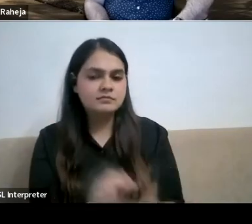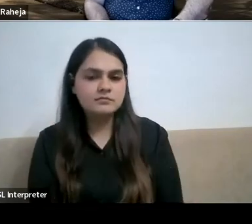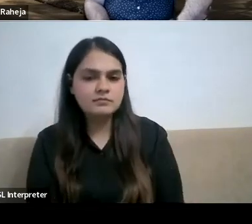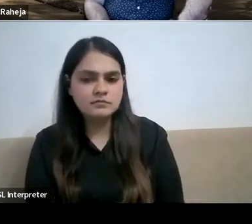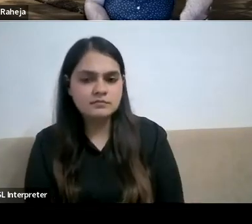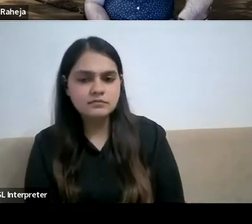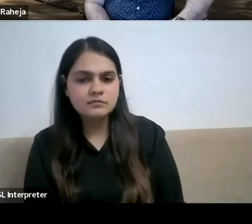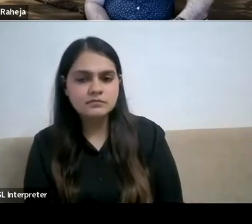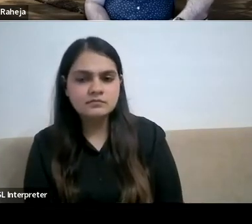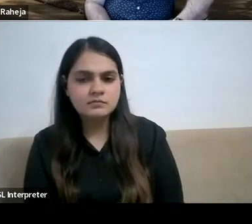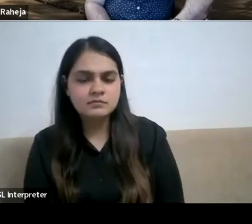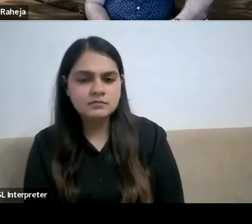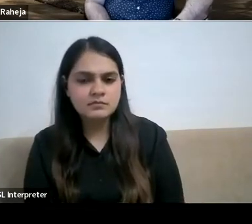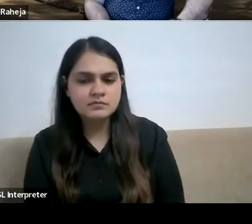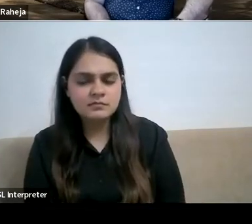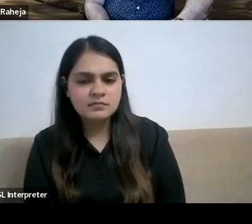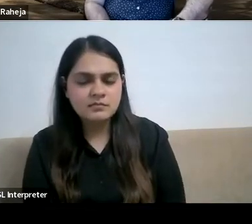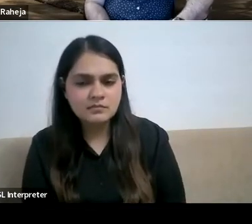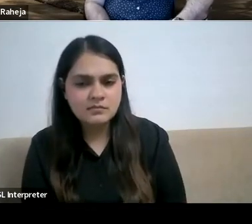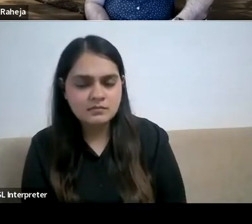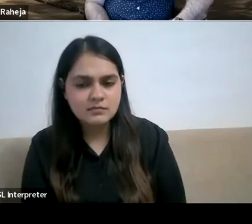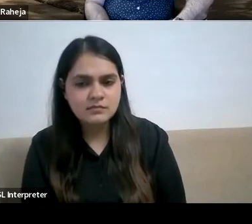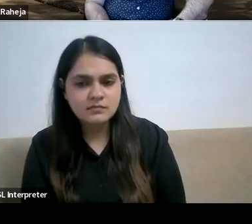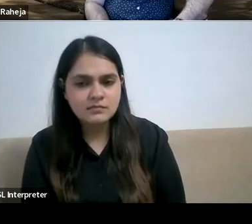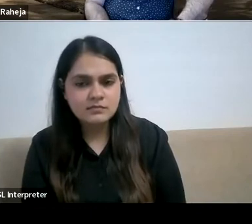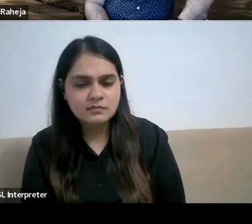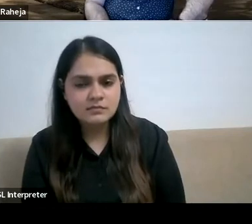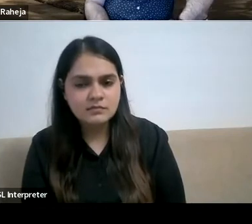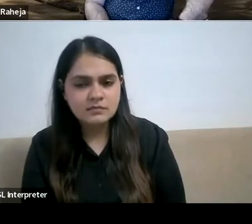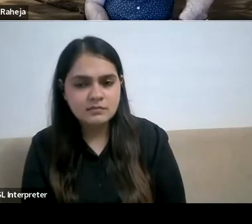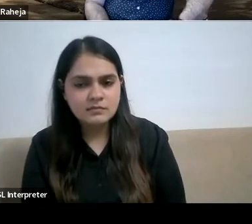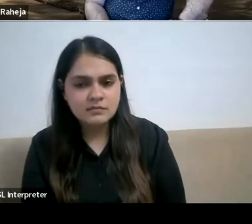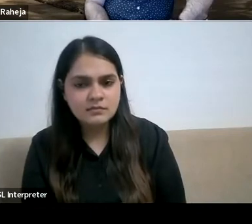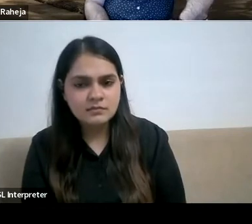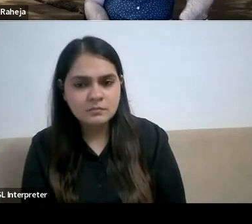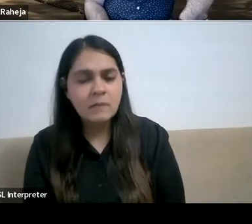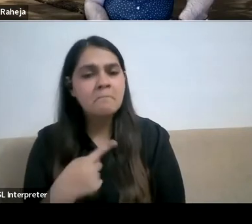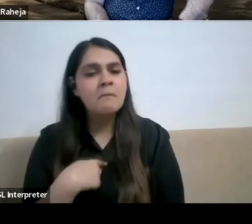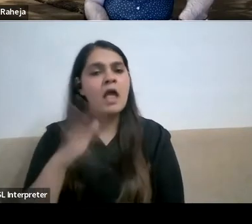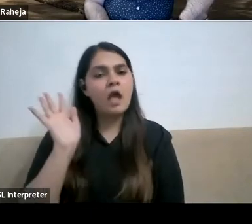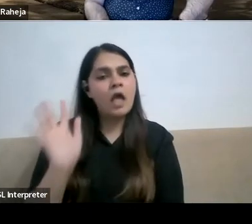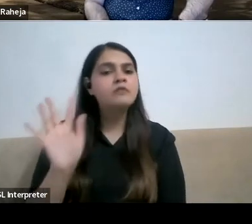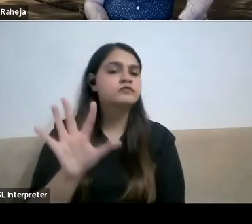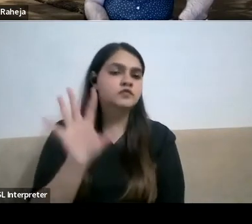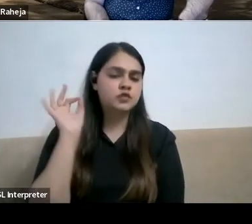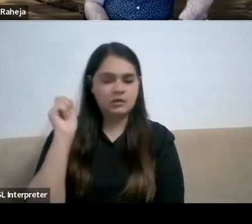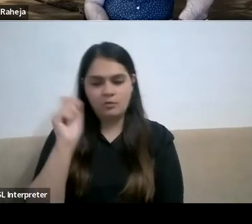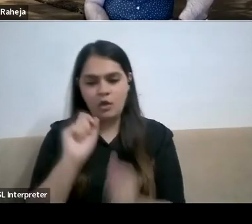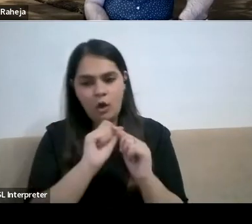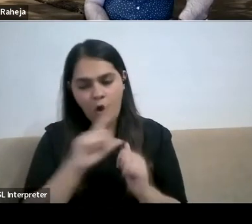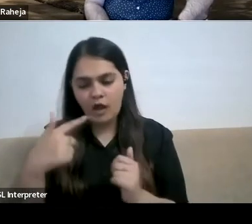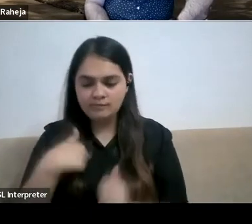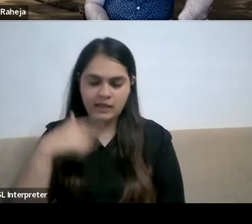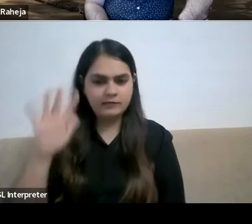think it's at the end of the day, each and every one of us, we have the choice, right? Every